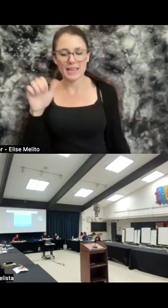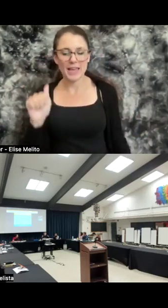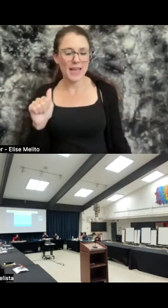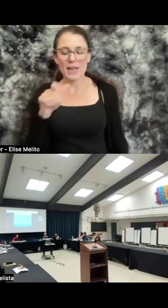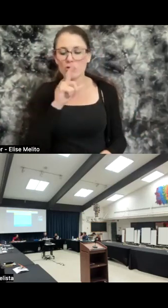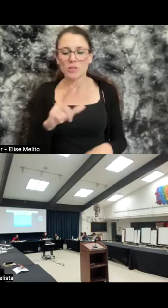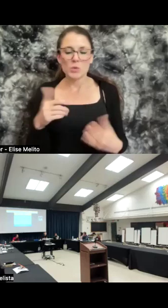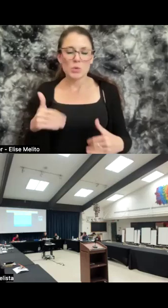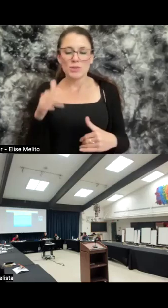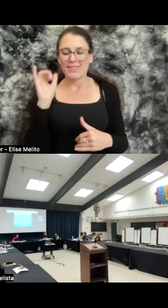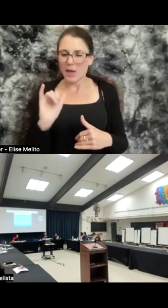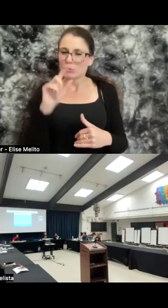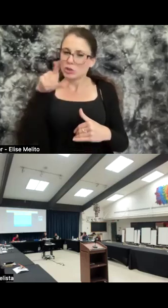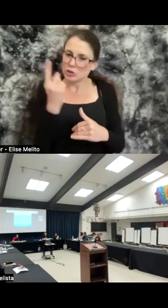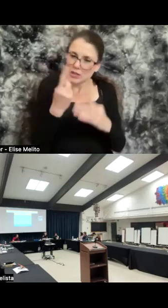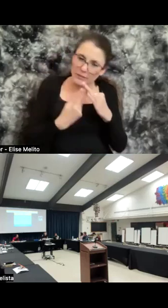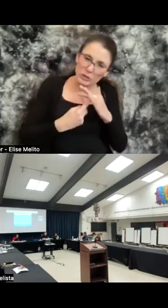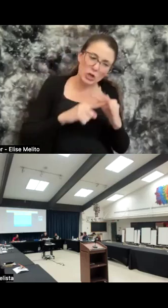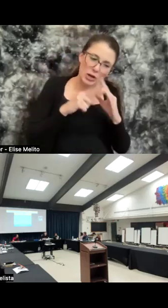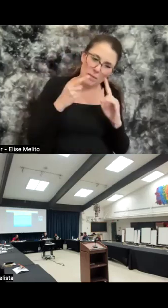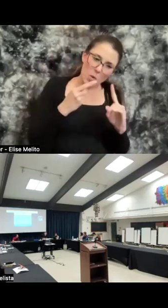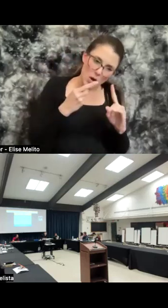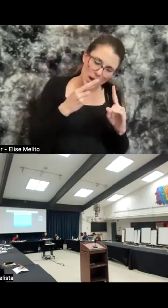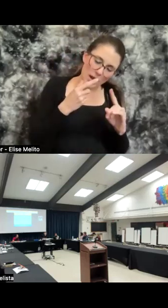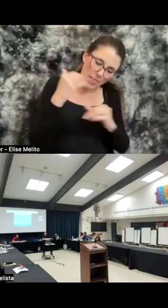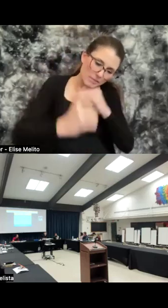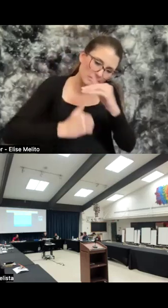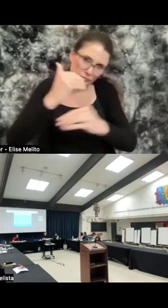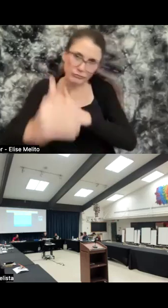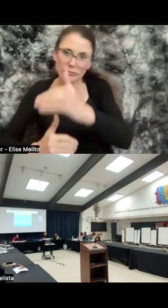was just kind of a jumping in point, and then going from there.